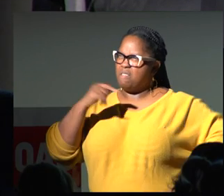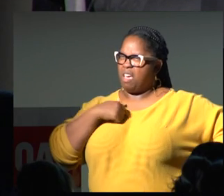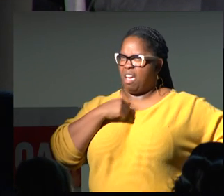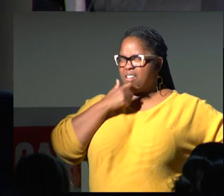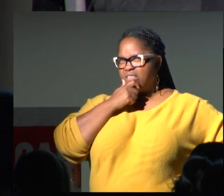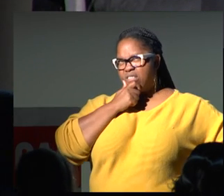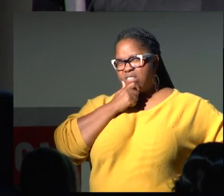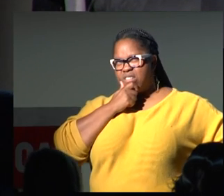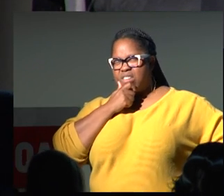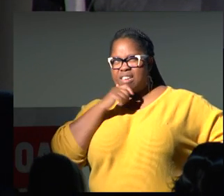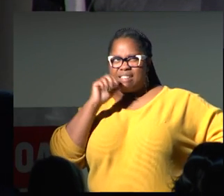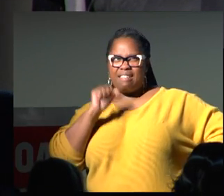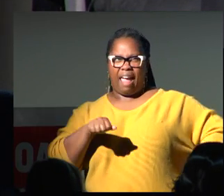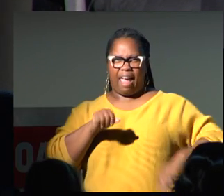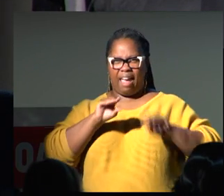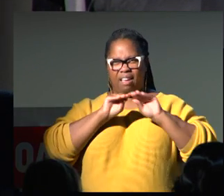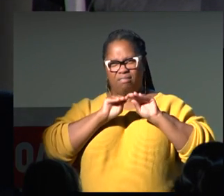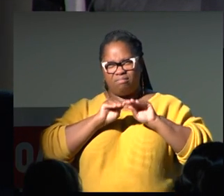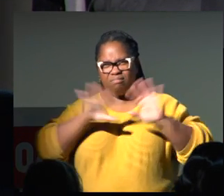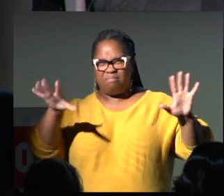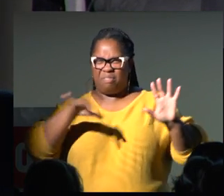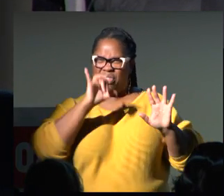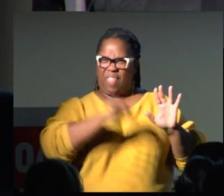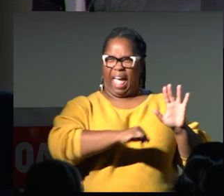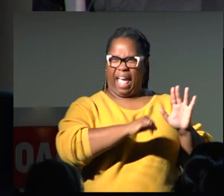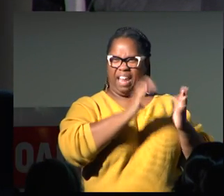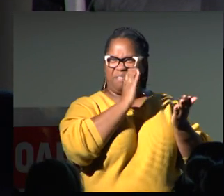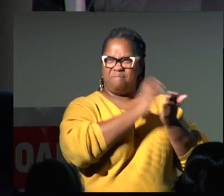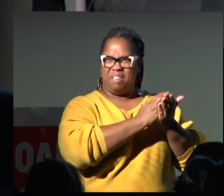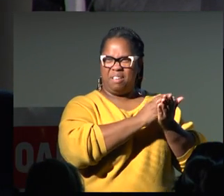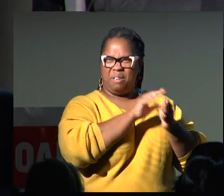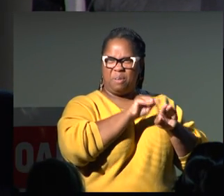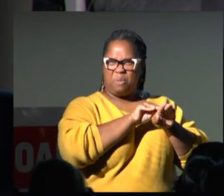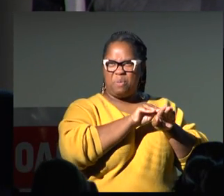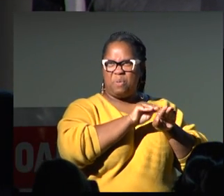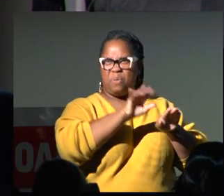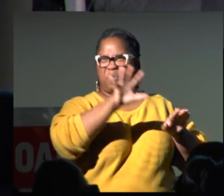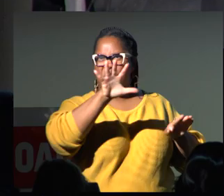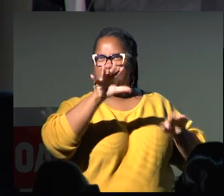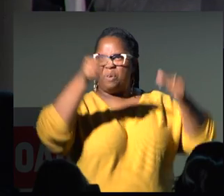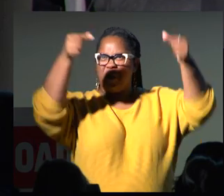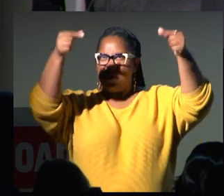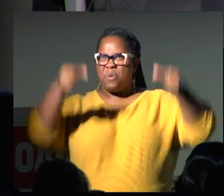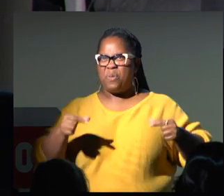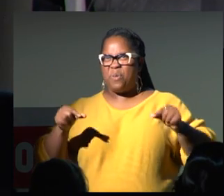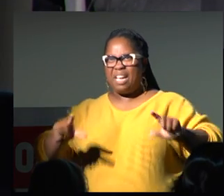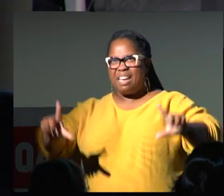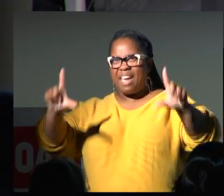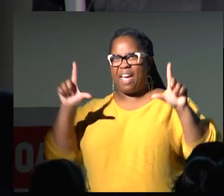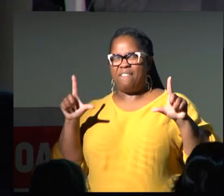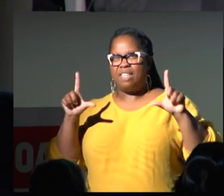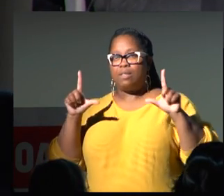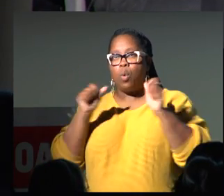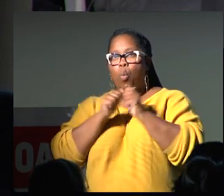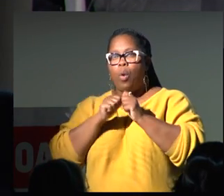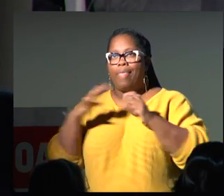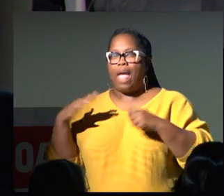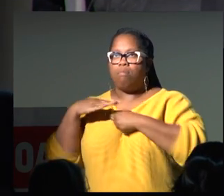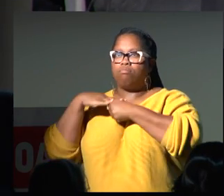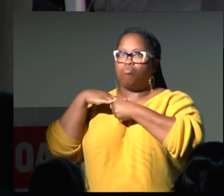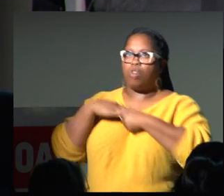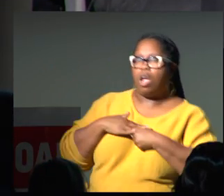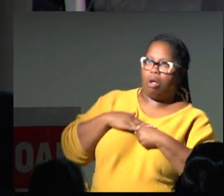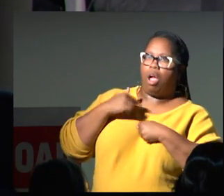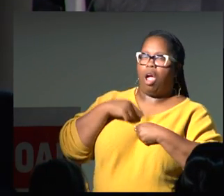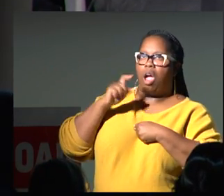to broadcast this aesthetic onto the surface of canvas without feeling the pressures of having to use